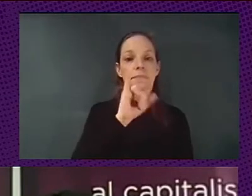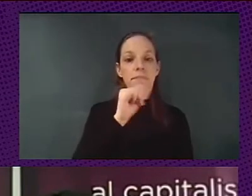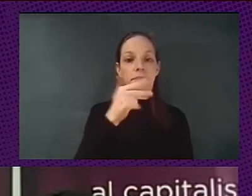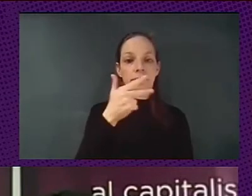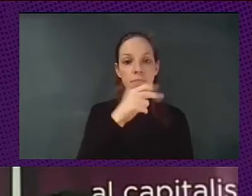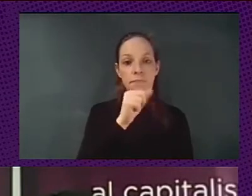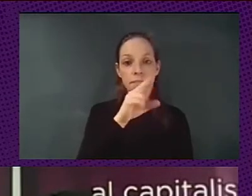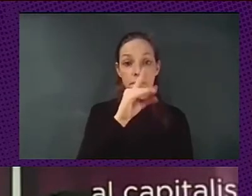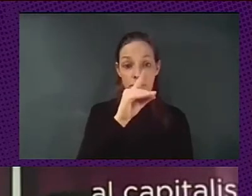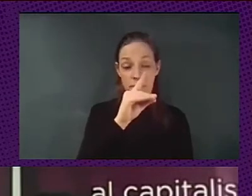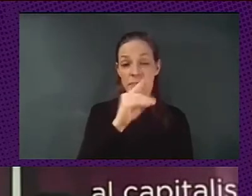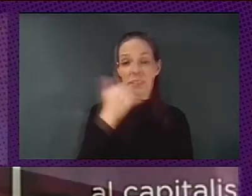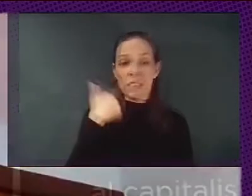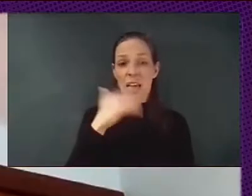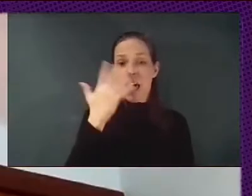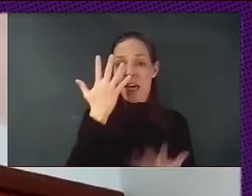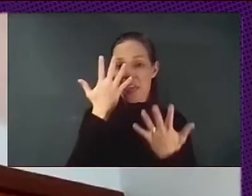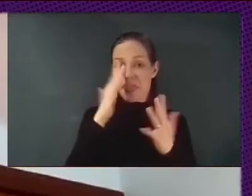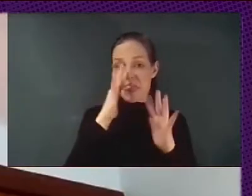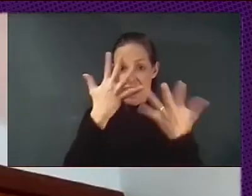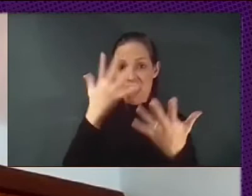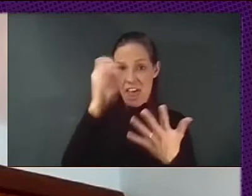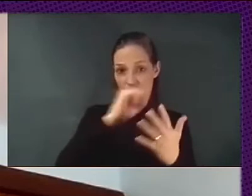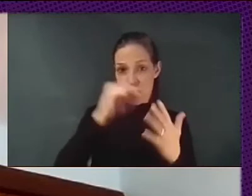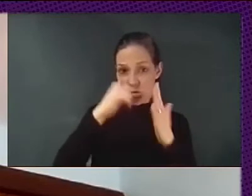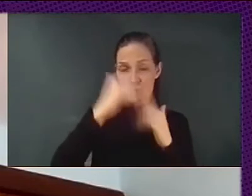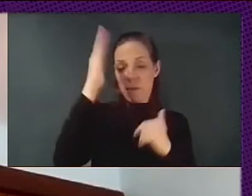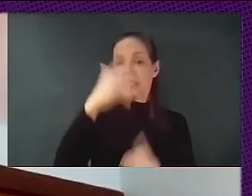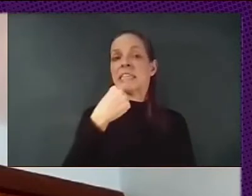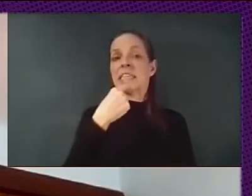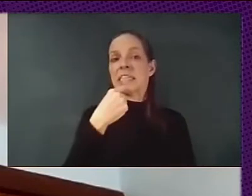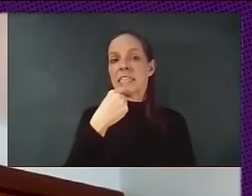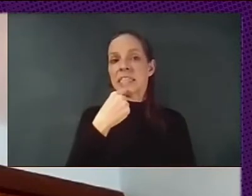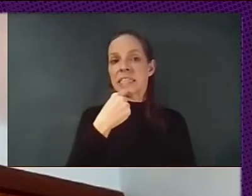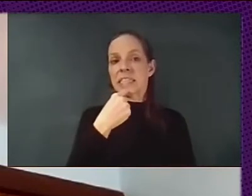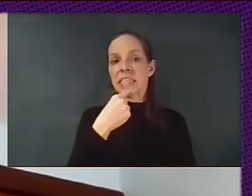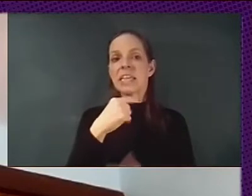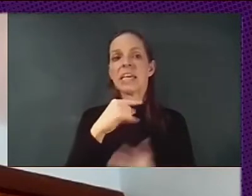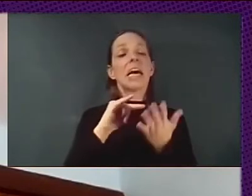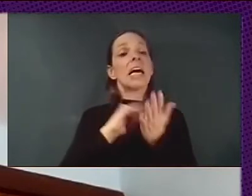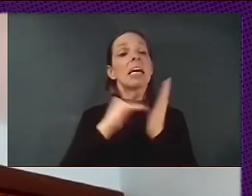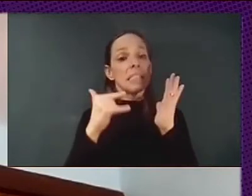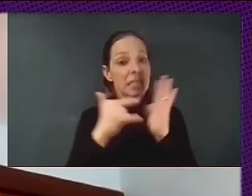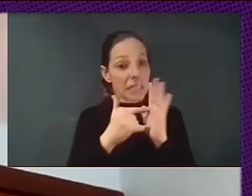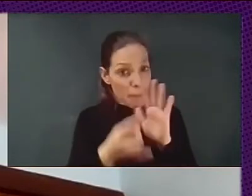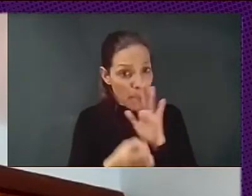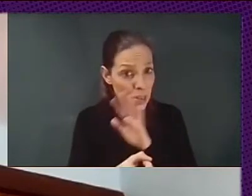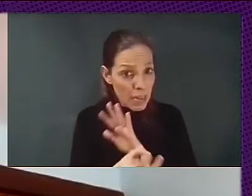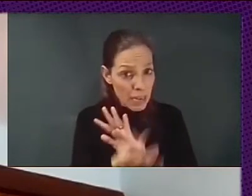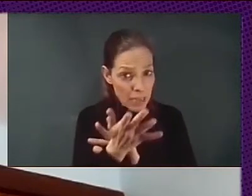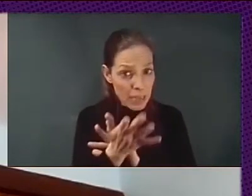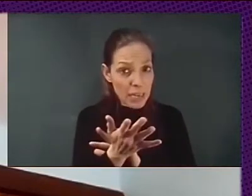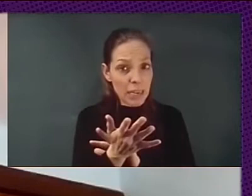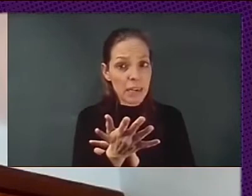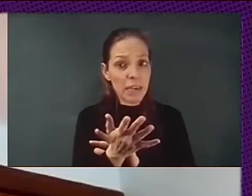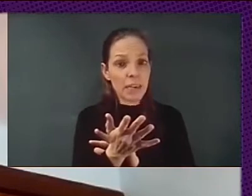any system that we build has to be collect as little data as possible. And, you